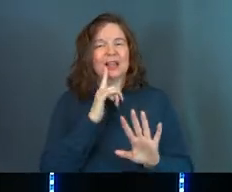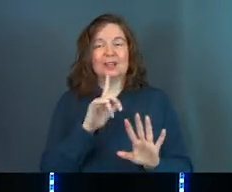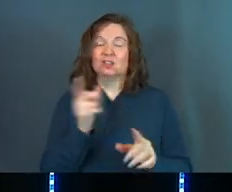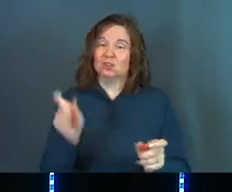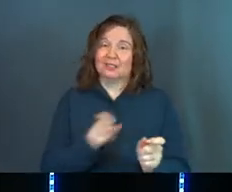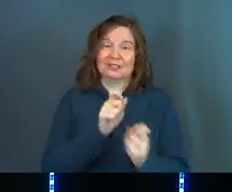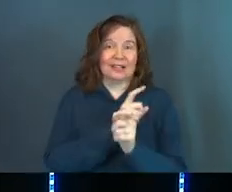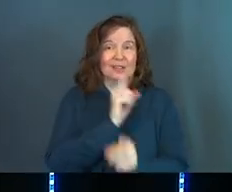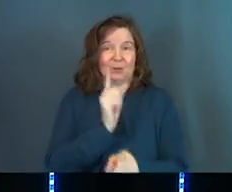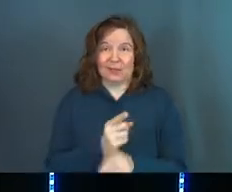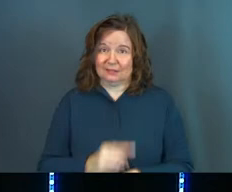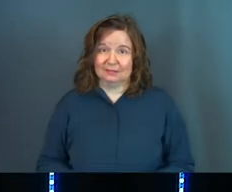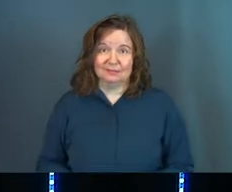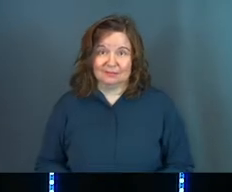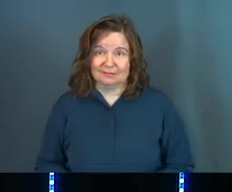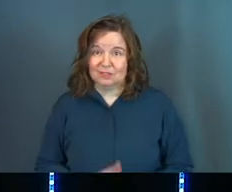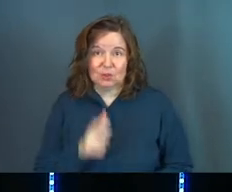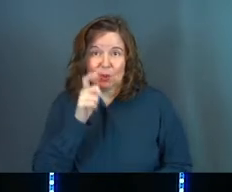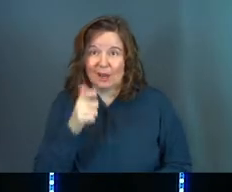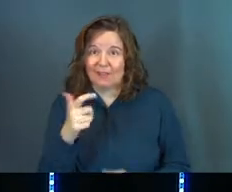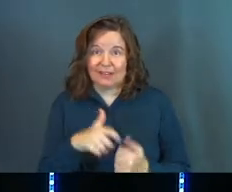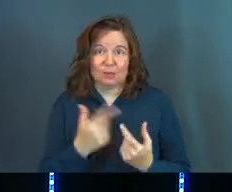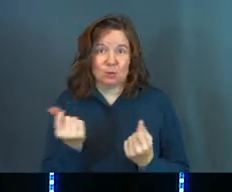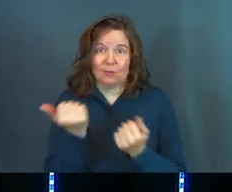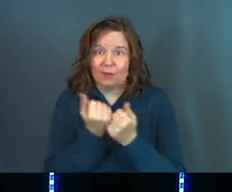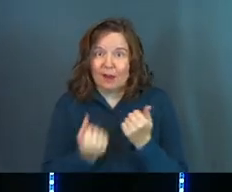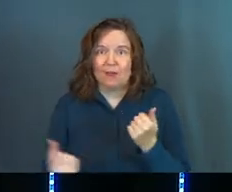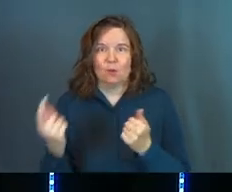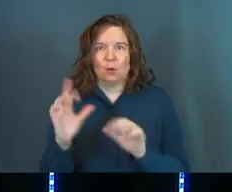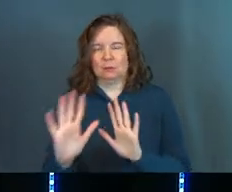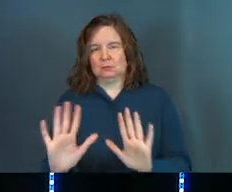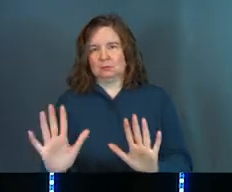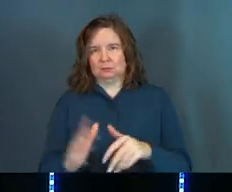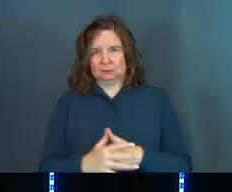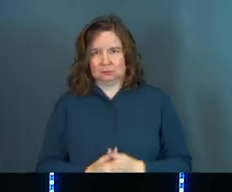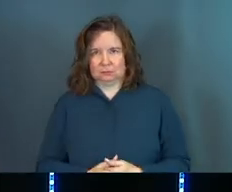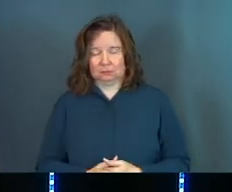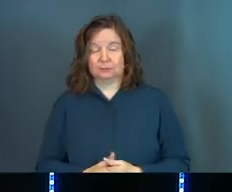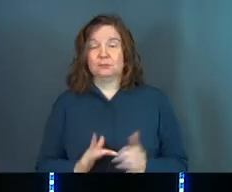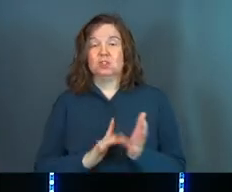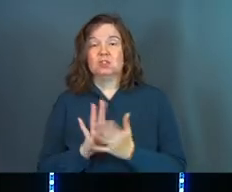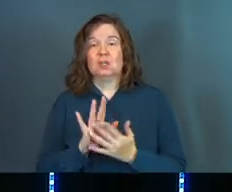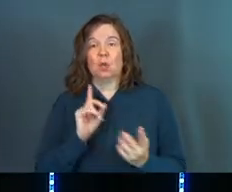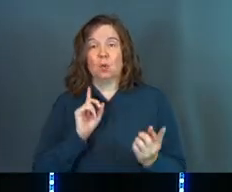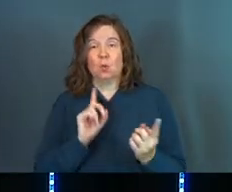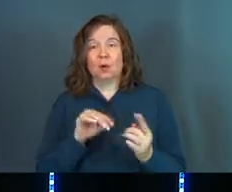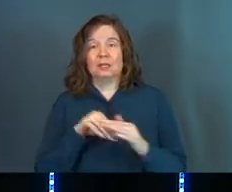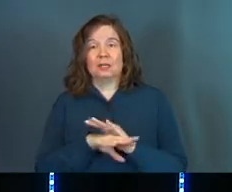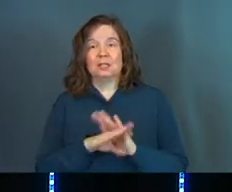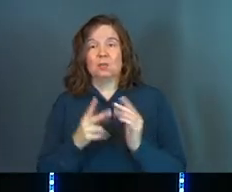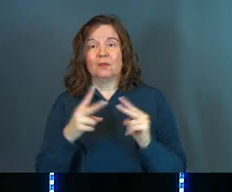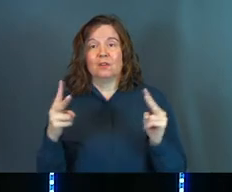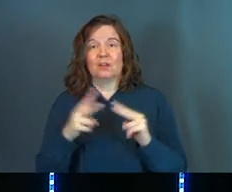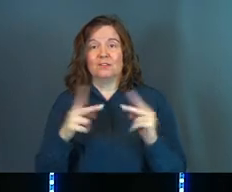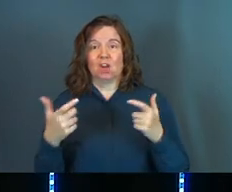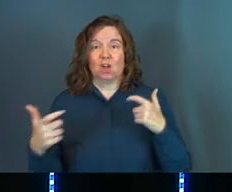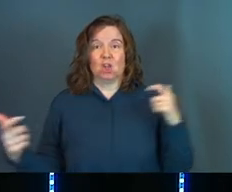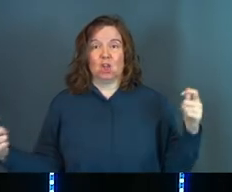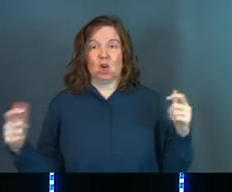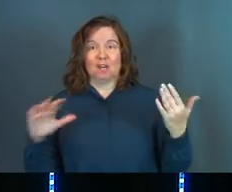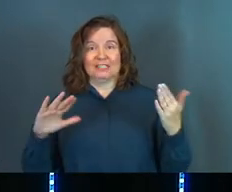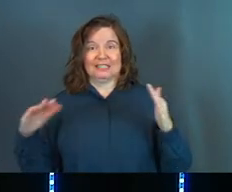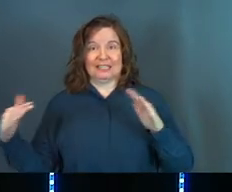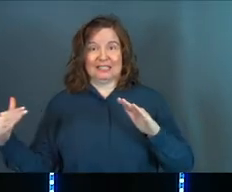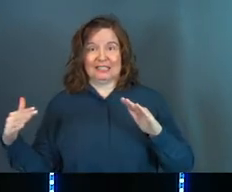you're exactly right. You don't have time to do this for everybody. Jesus walked into a very, very large